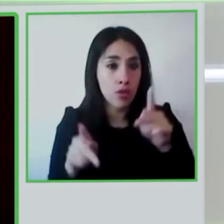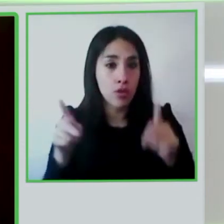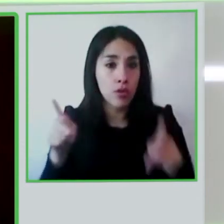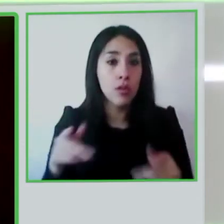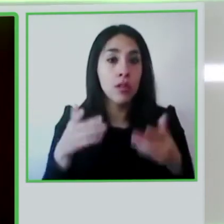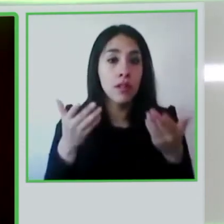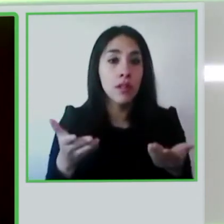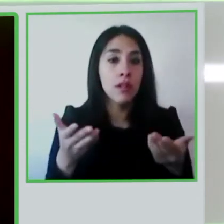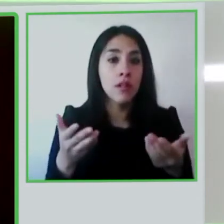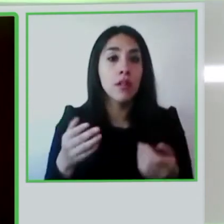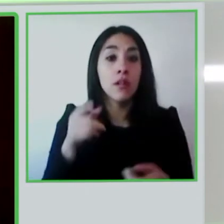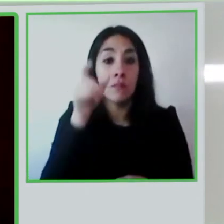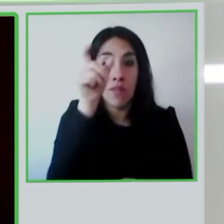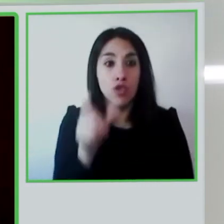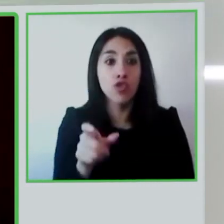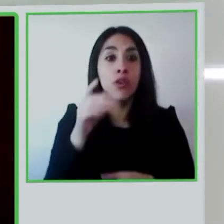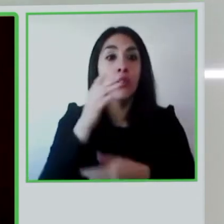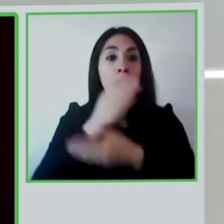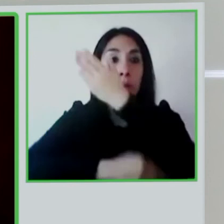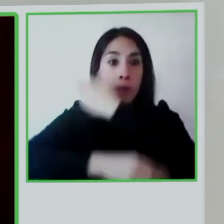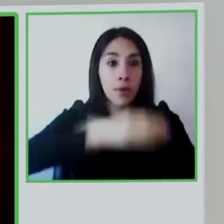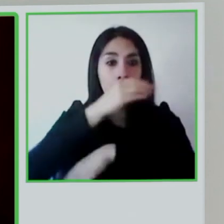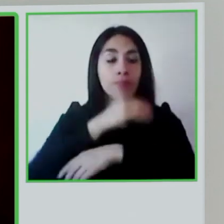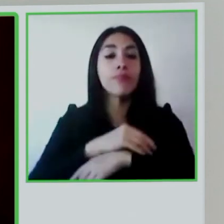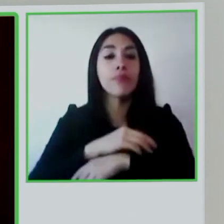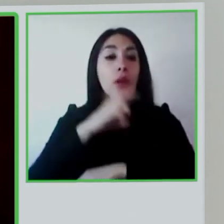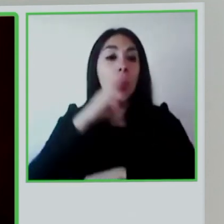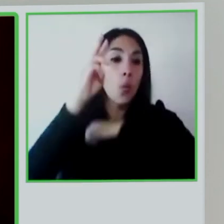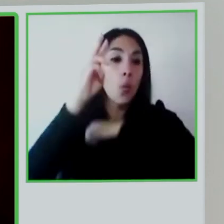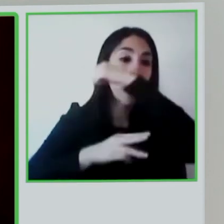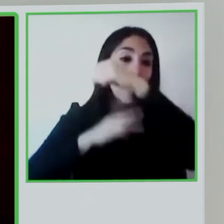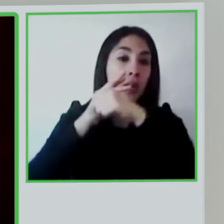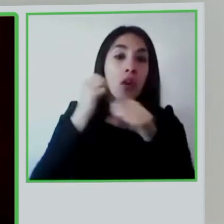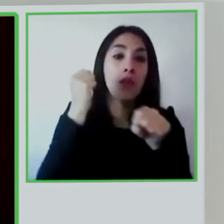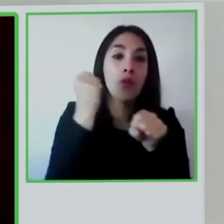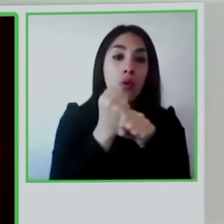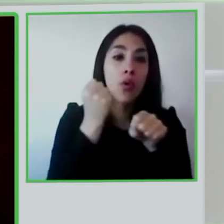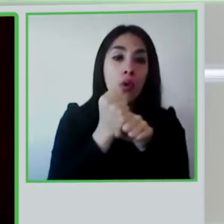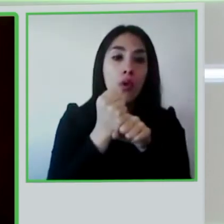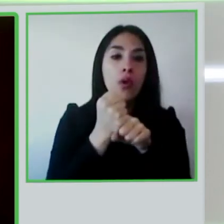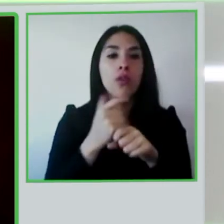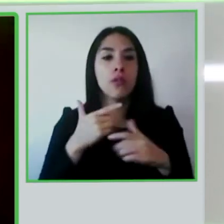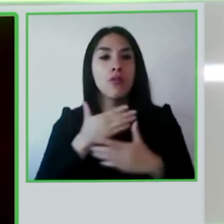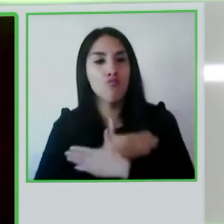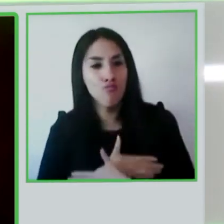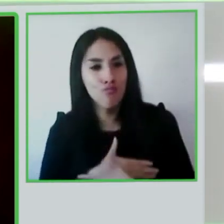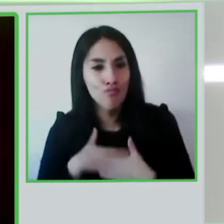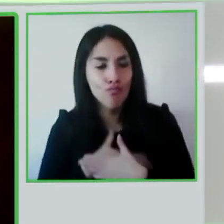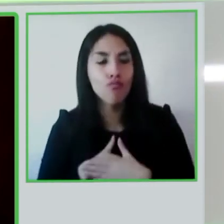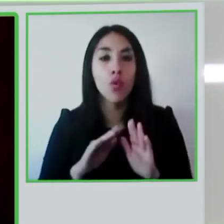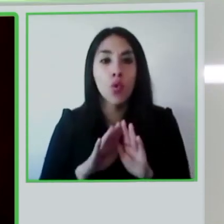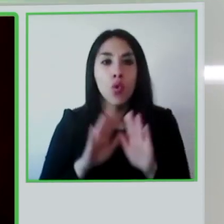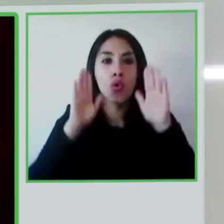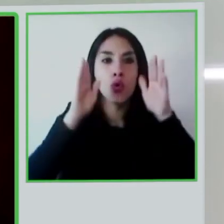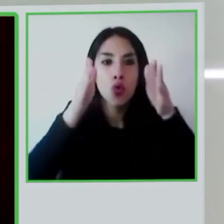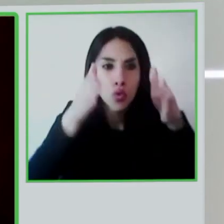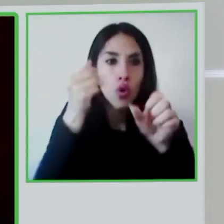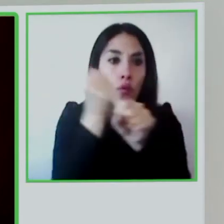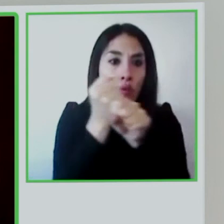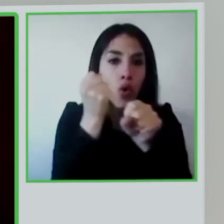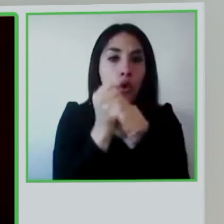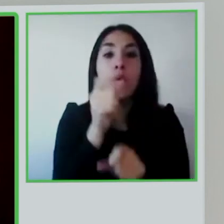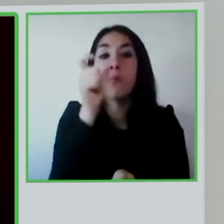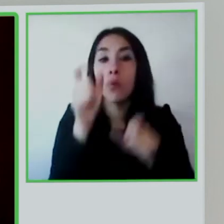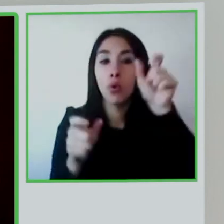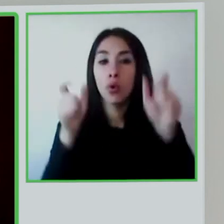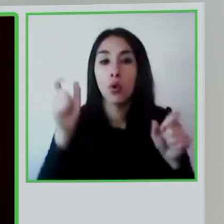movement for the people with disability and the workforce around the world. It's a celebration, but we need to focus on the work of people